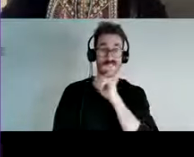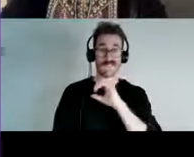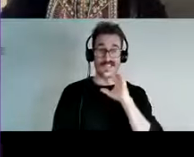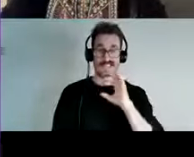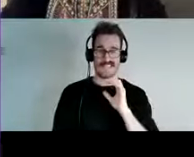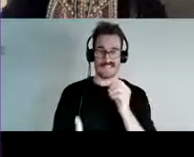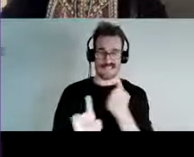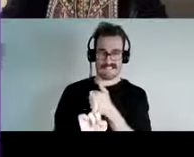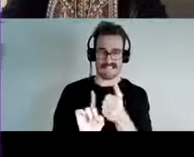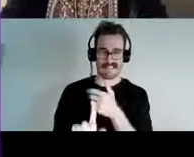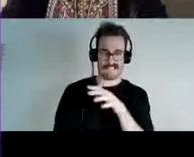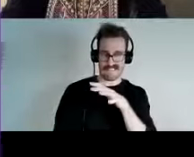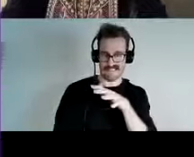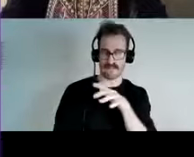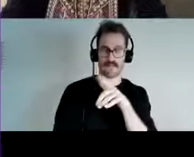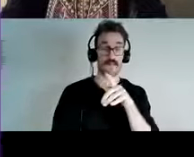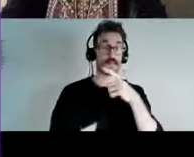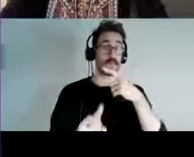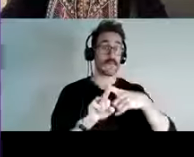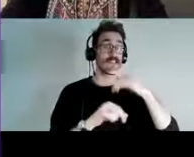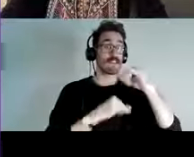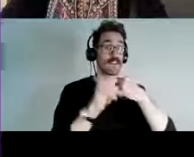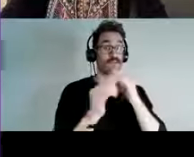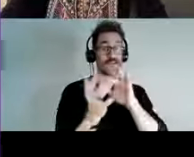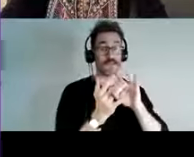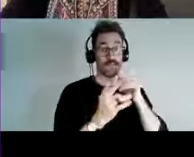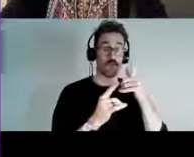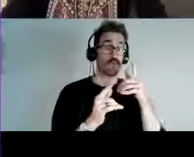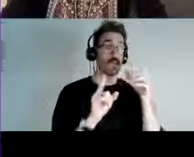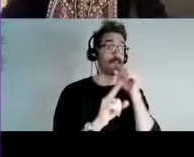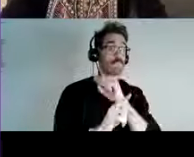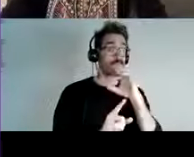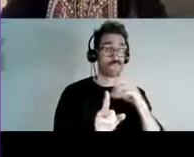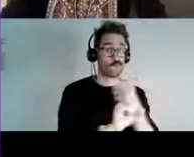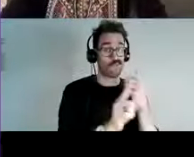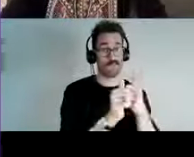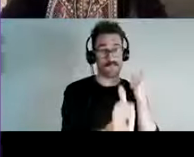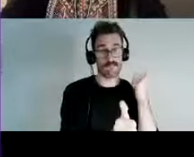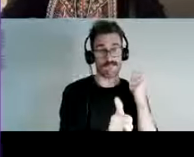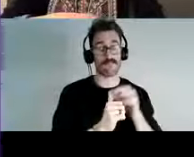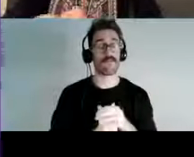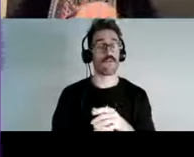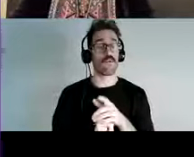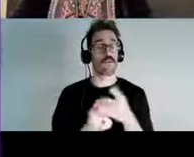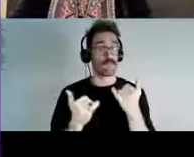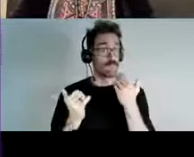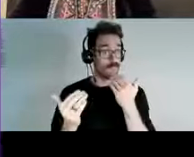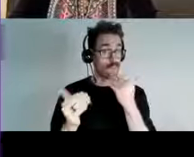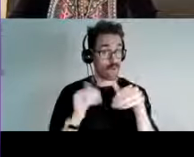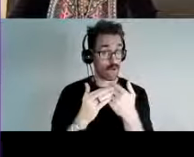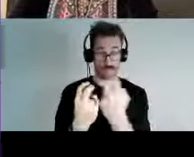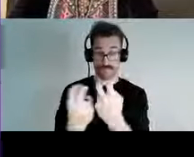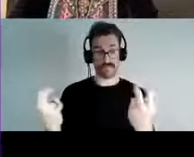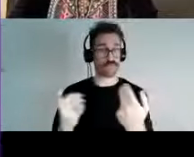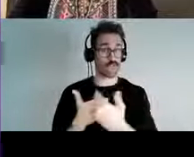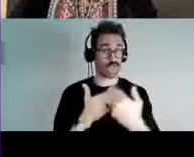on the International Network for the Prevention of Elder Abuse. So I thank you all for joining us, and you will see everyone after